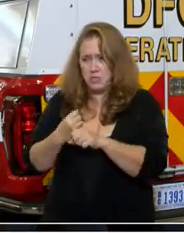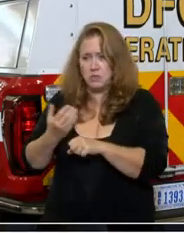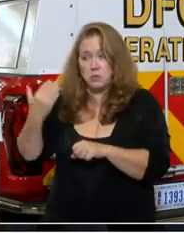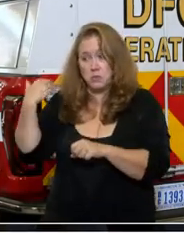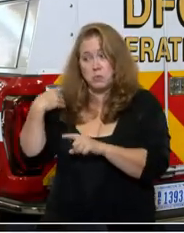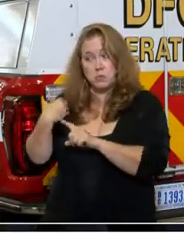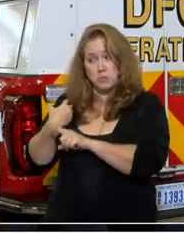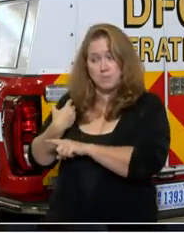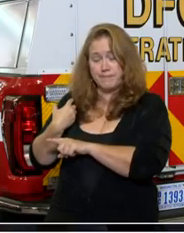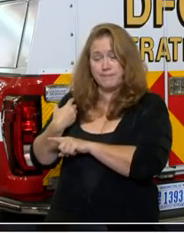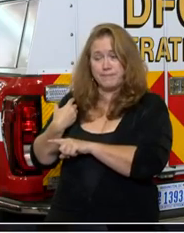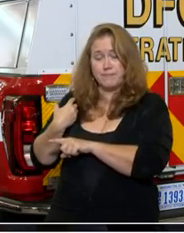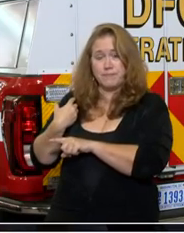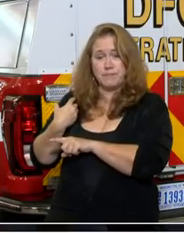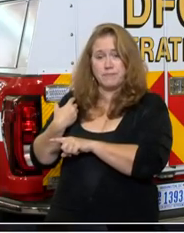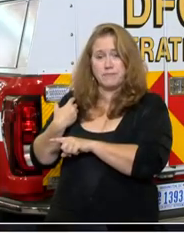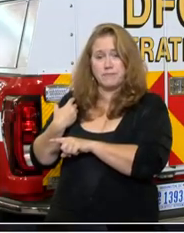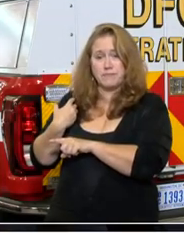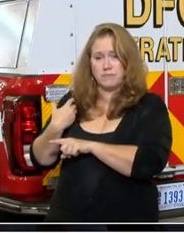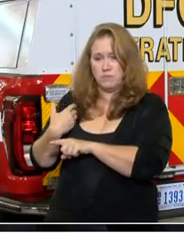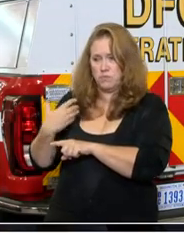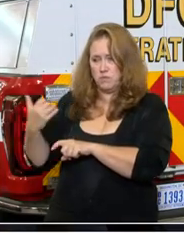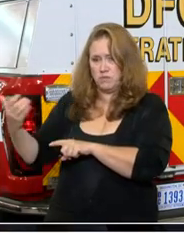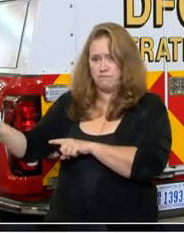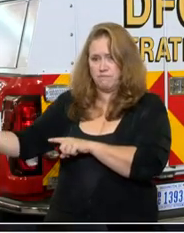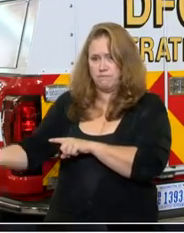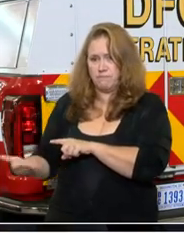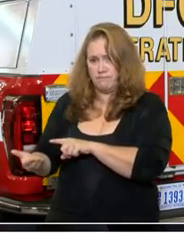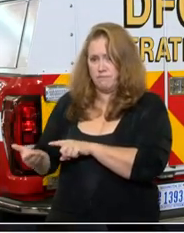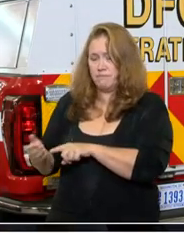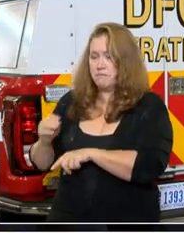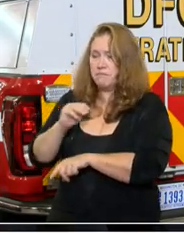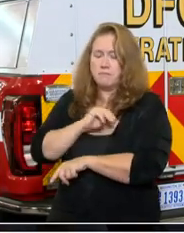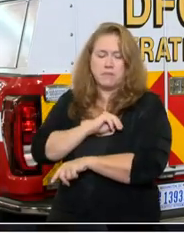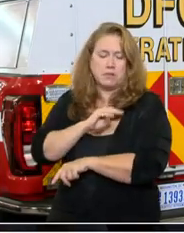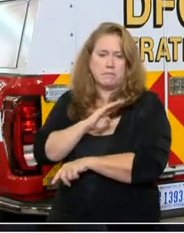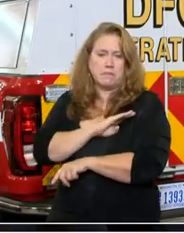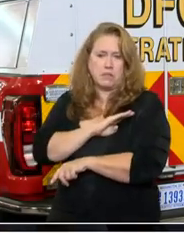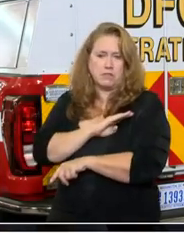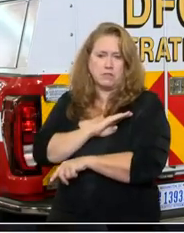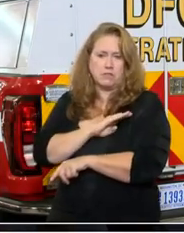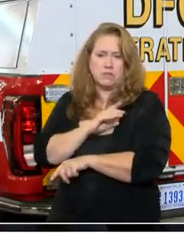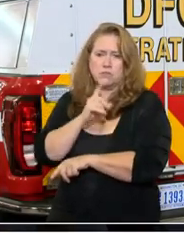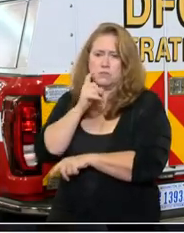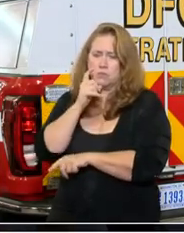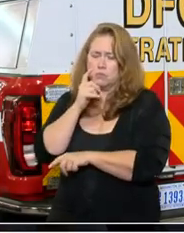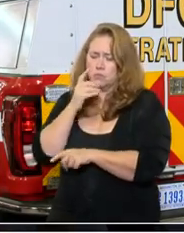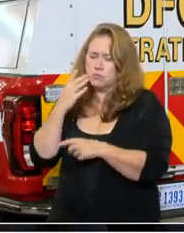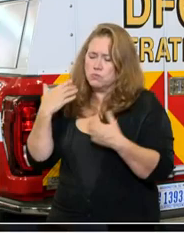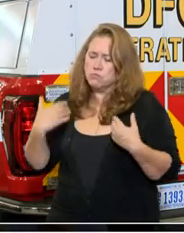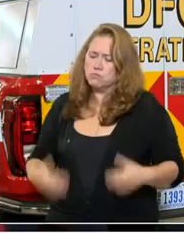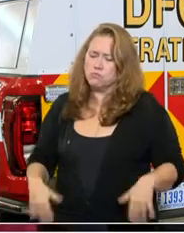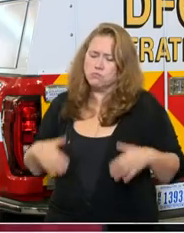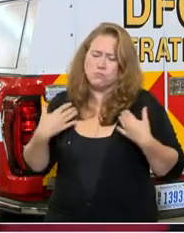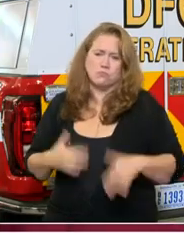consistently an ardent supporter of our first responders and an honor of today. Thank you.